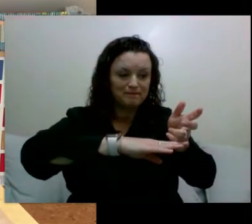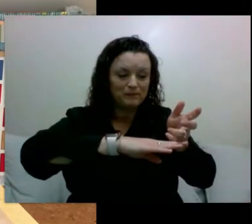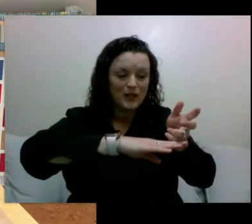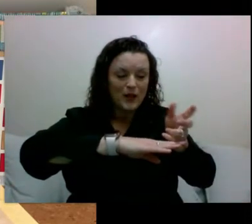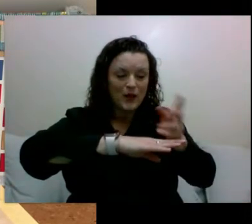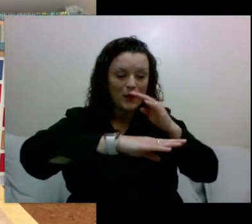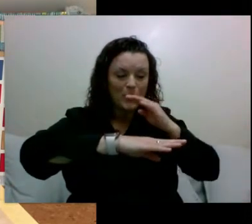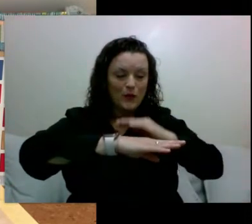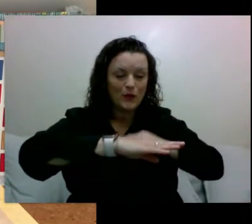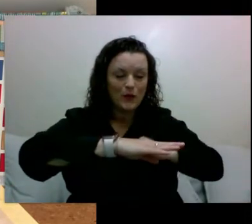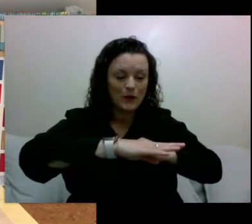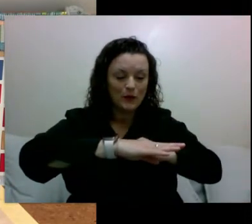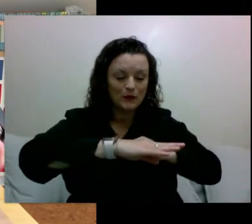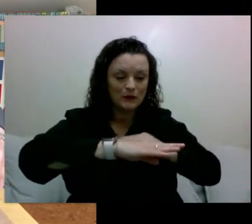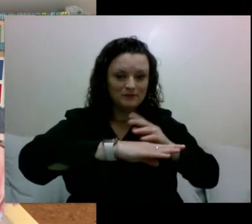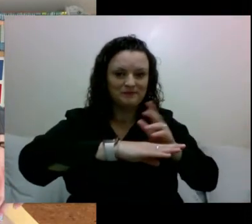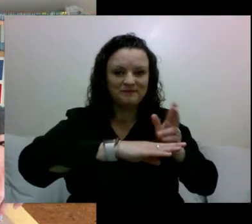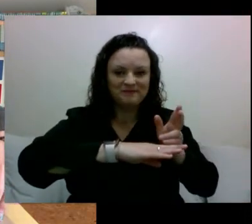was close.